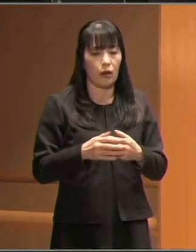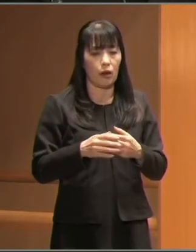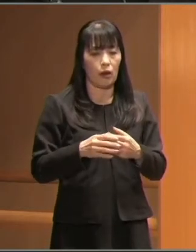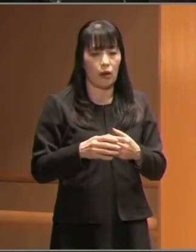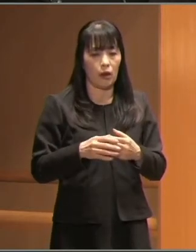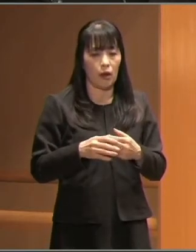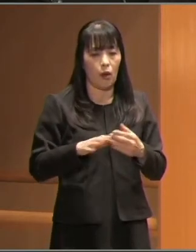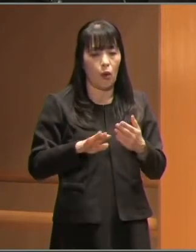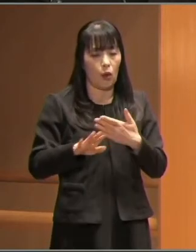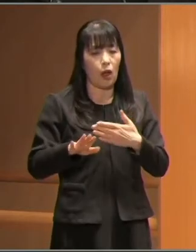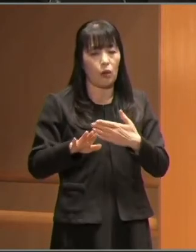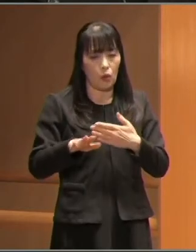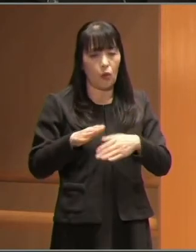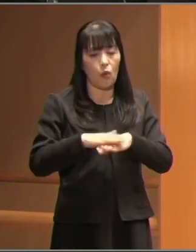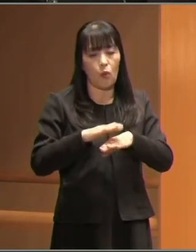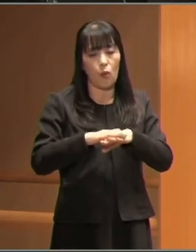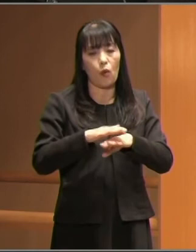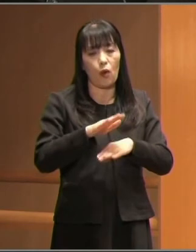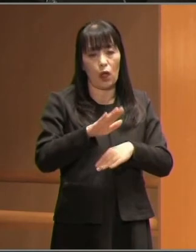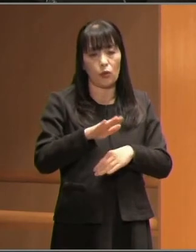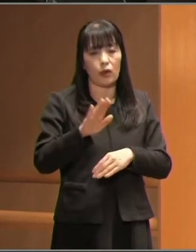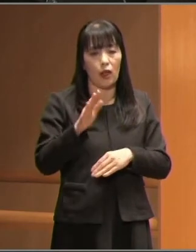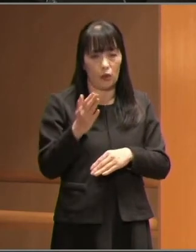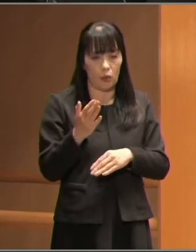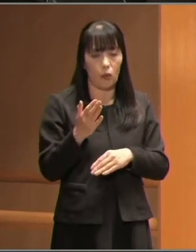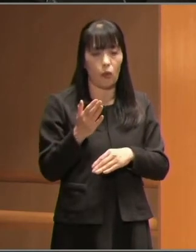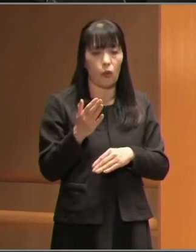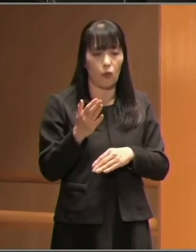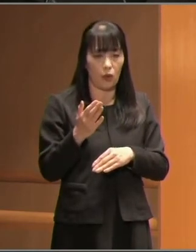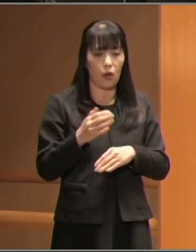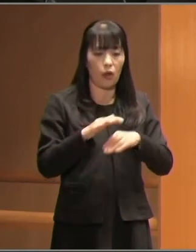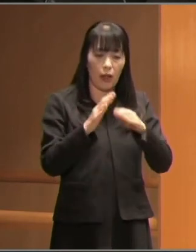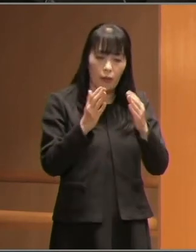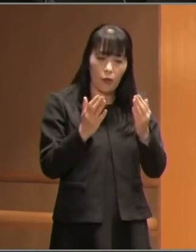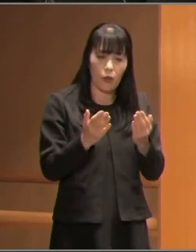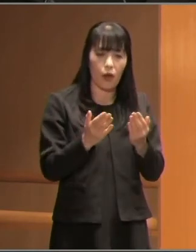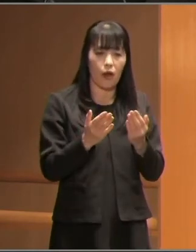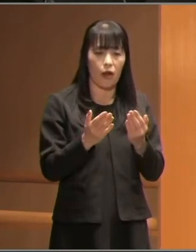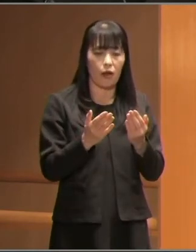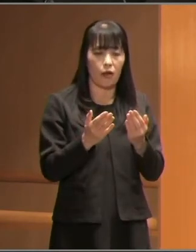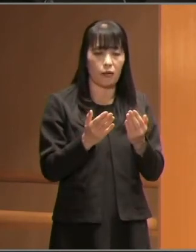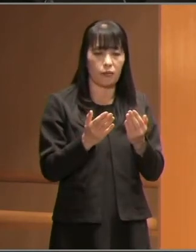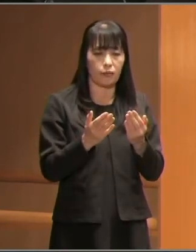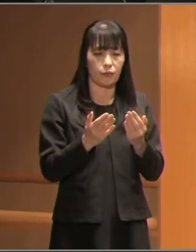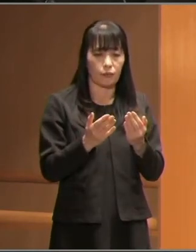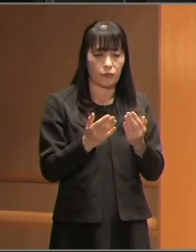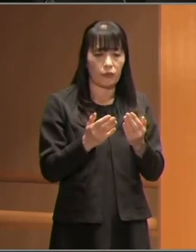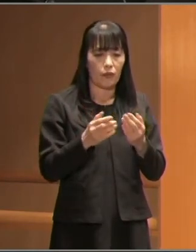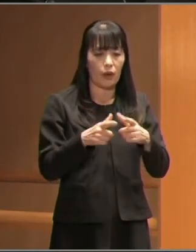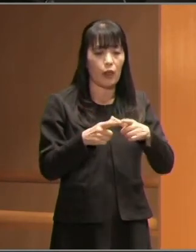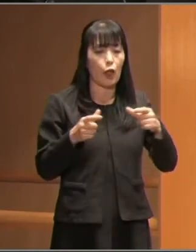And also these compressors and also these machines too.